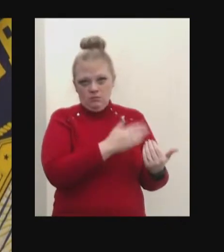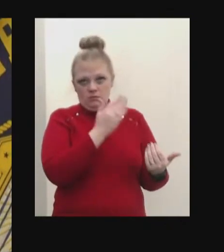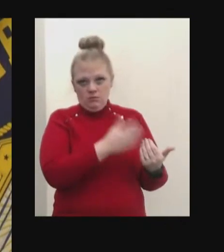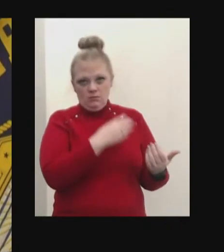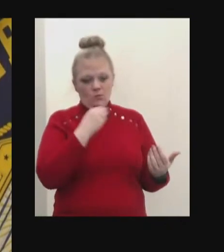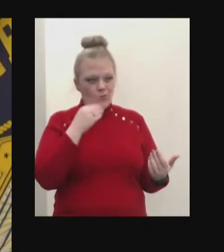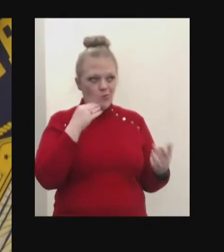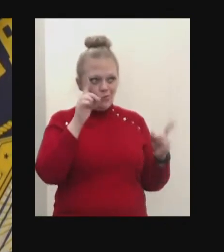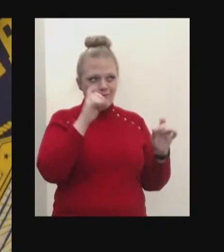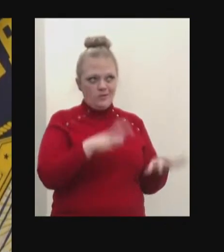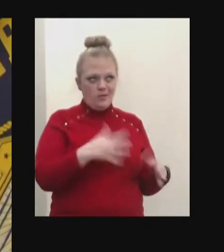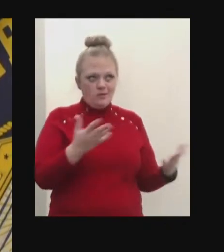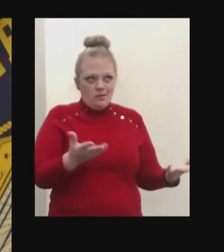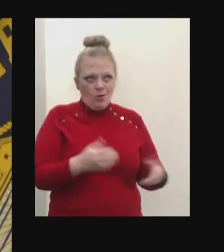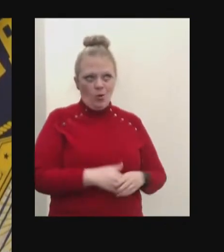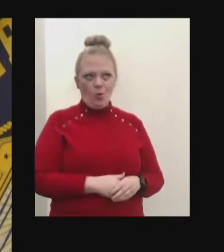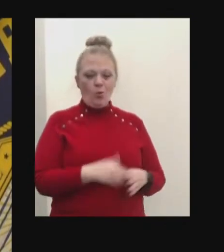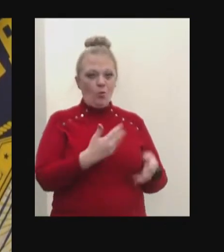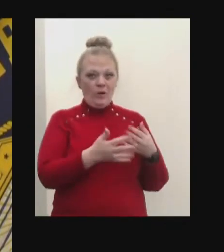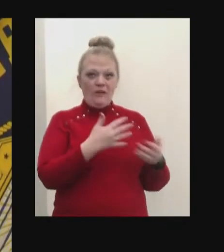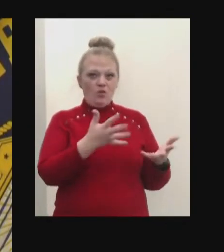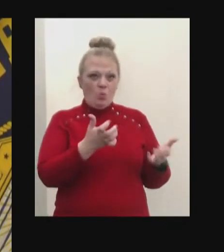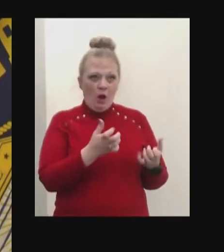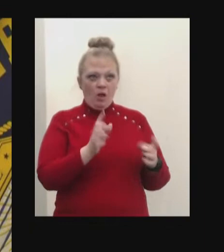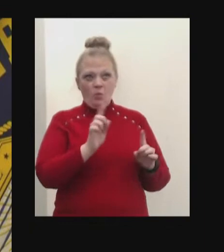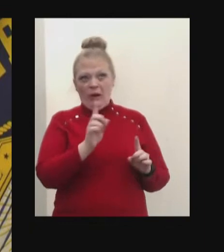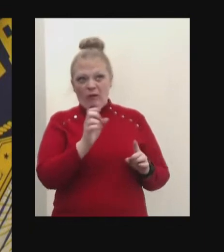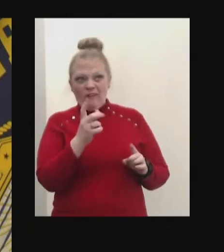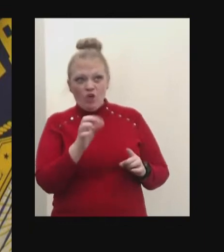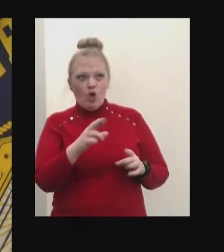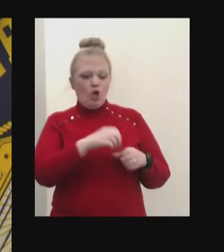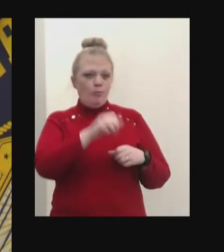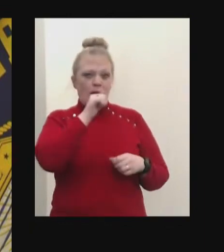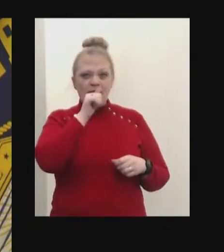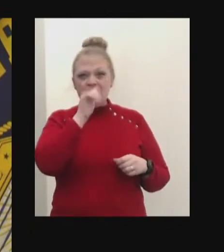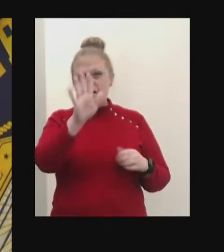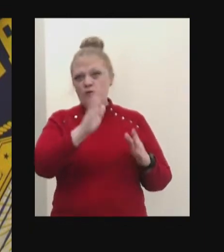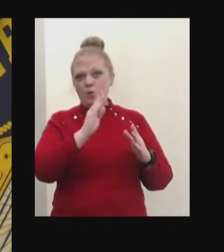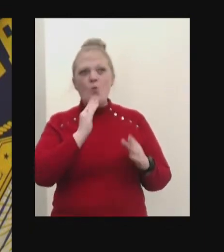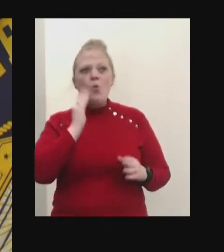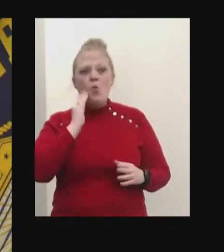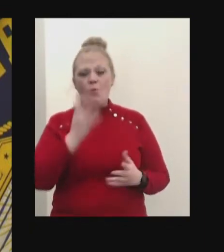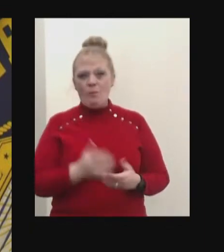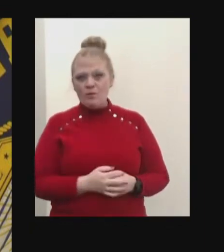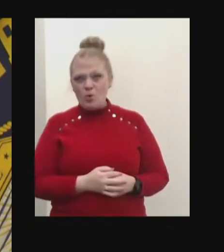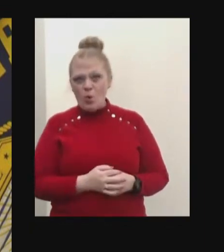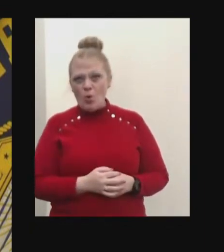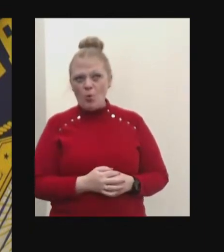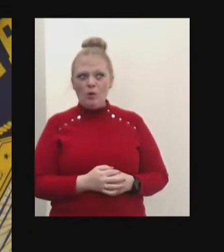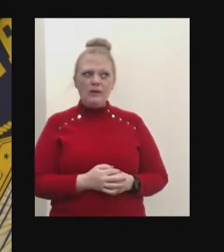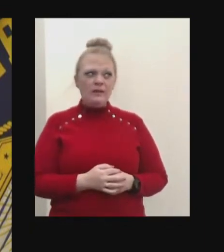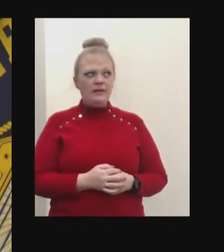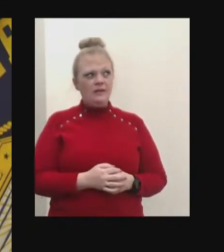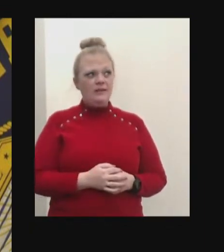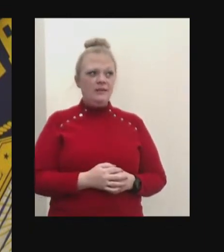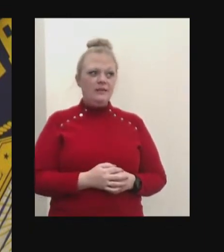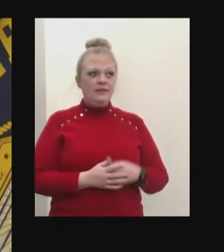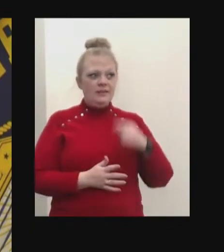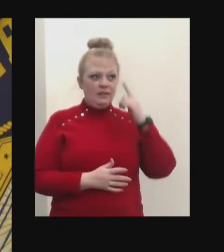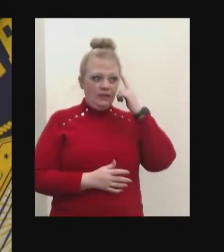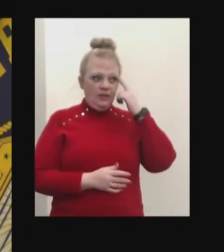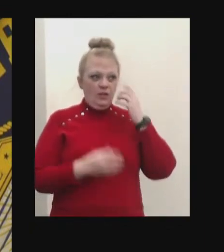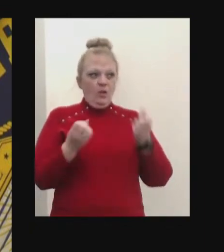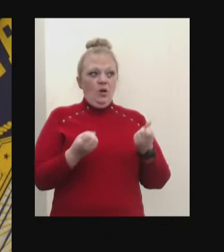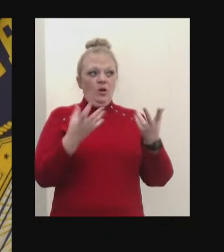test, whenever you want, wherever you want, in the privacy of your own home. So again, the short of it is, many